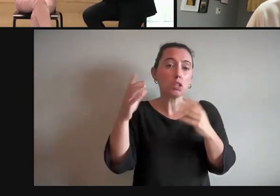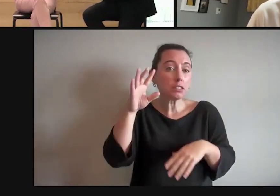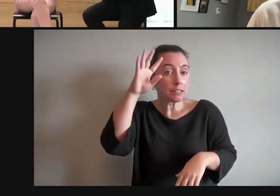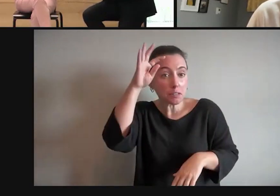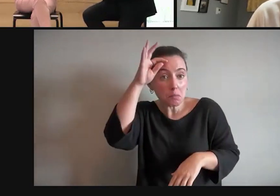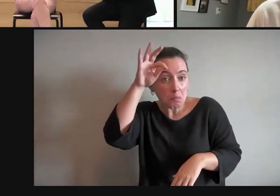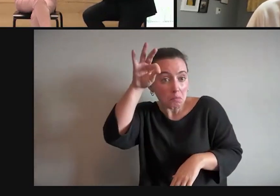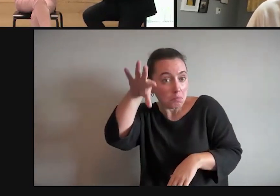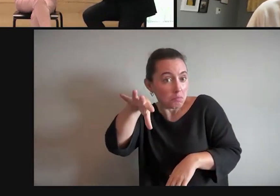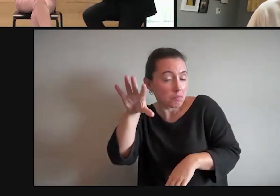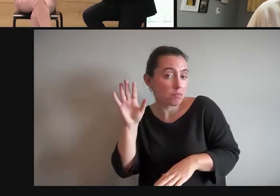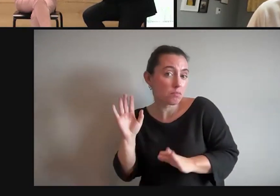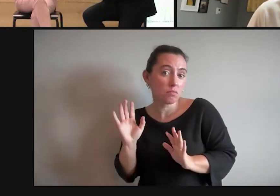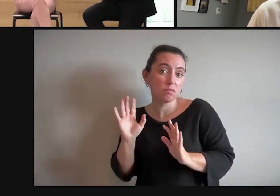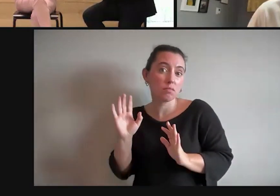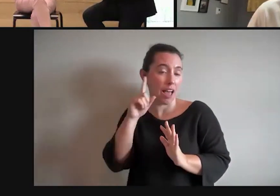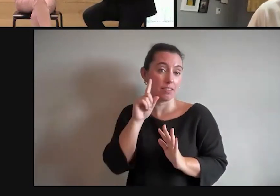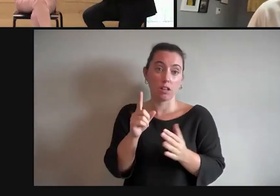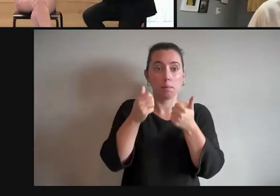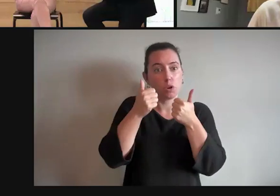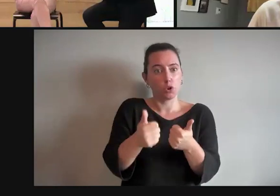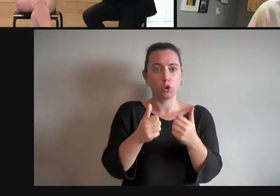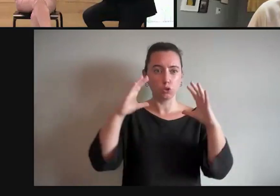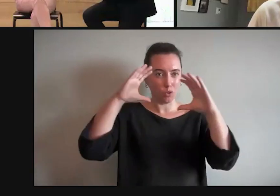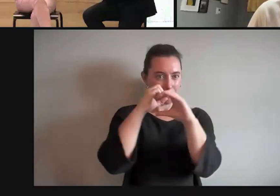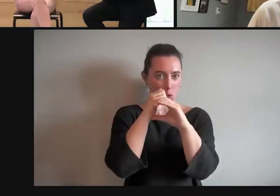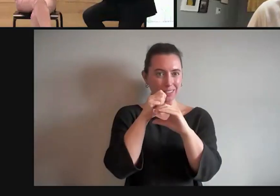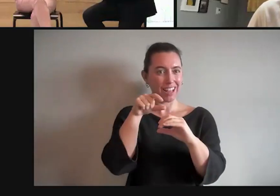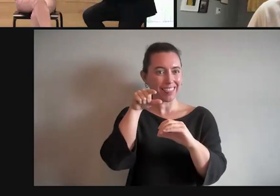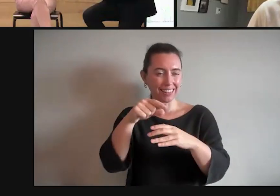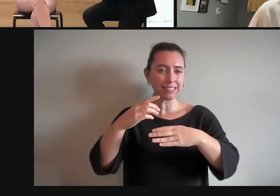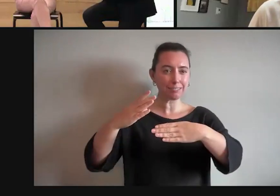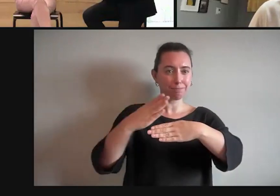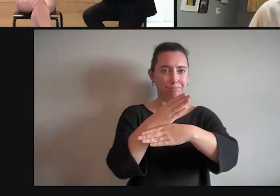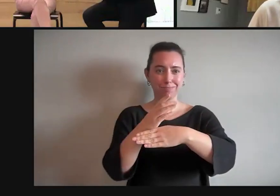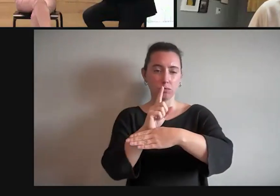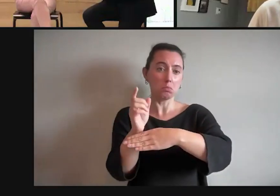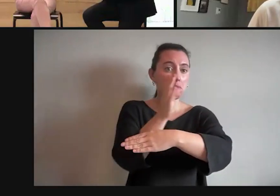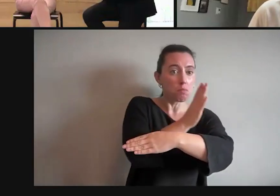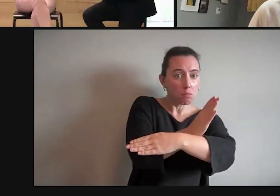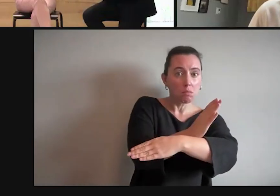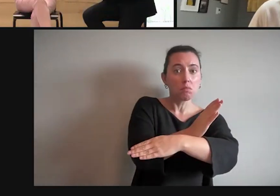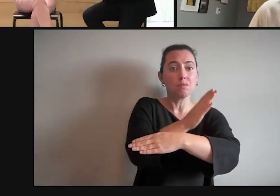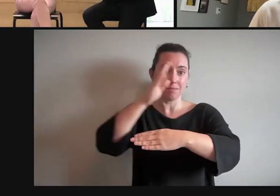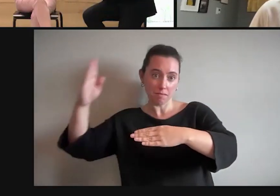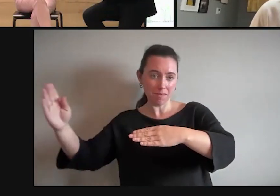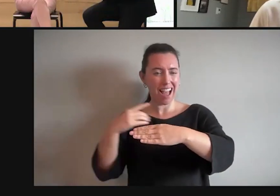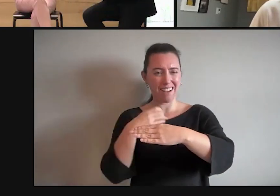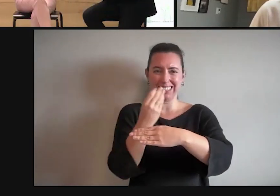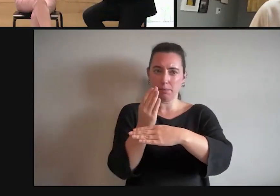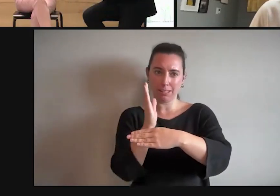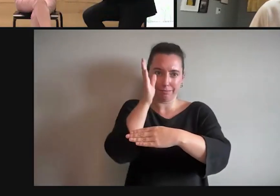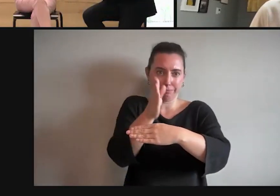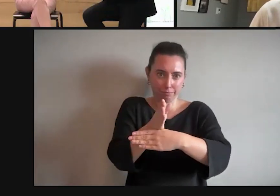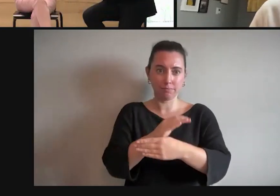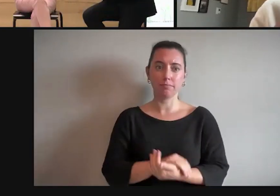I think it will be good to focus on the intermediate level of knowledge. So yeah.